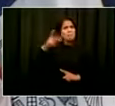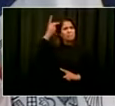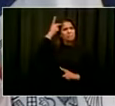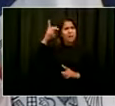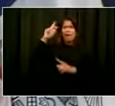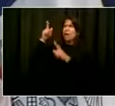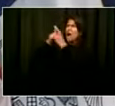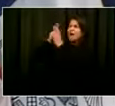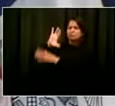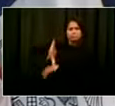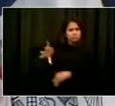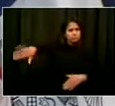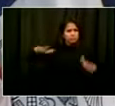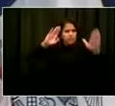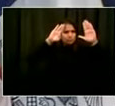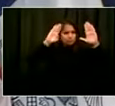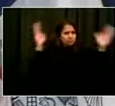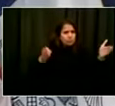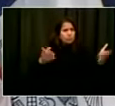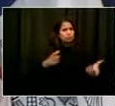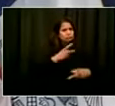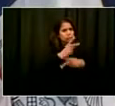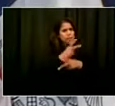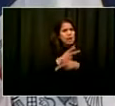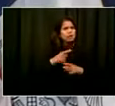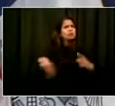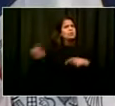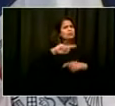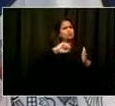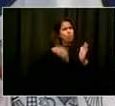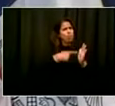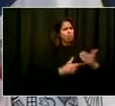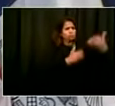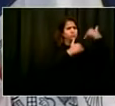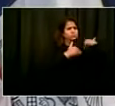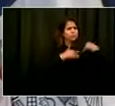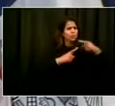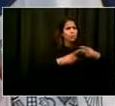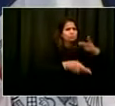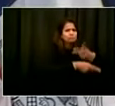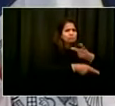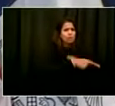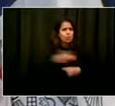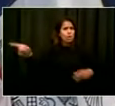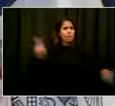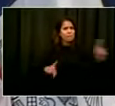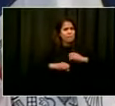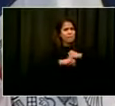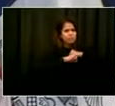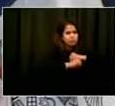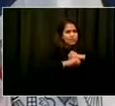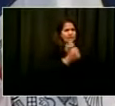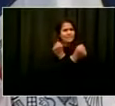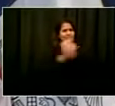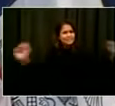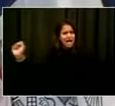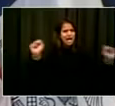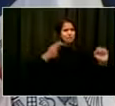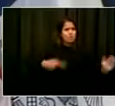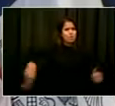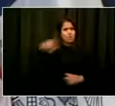And any officer who can't or won't do that, we have to discipline and we have to address. But I don't get an indication that that is